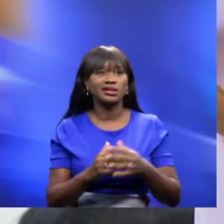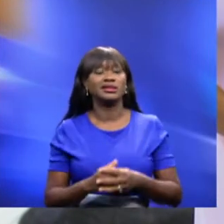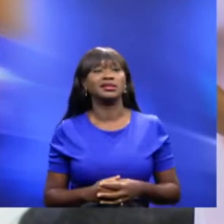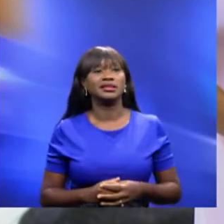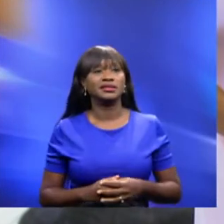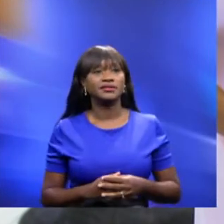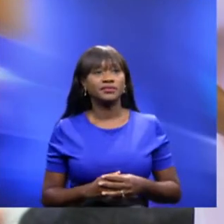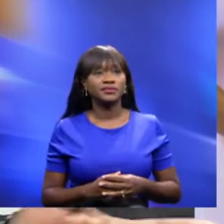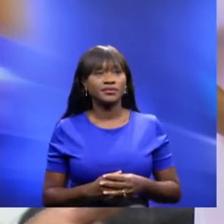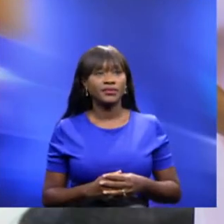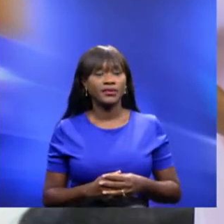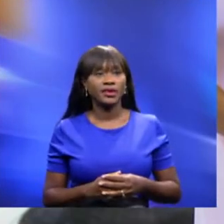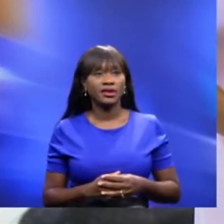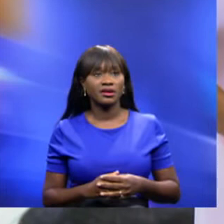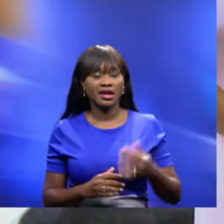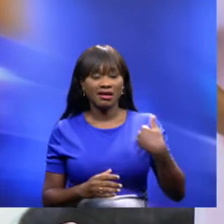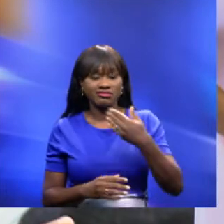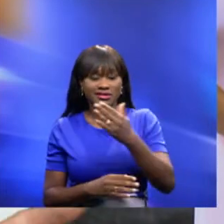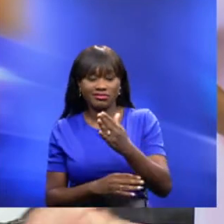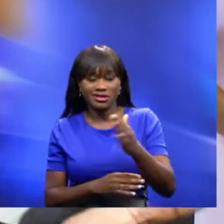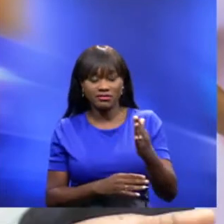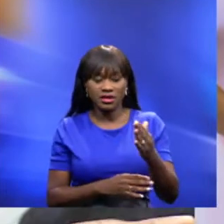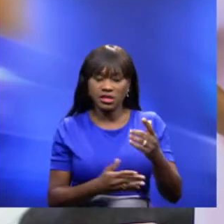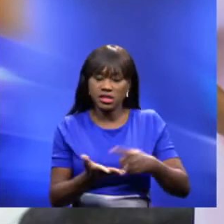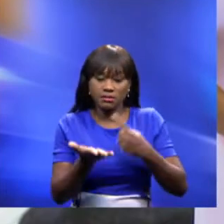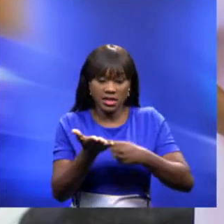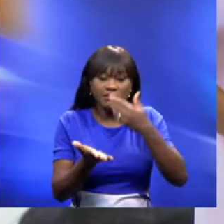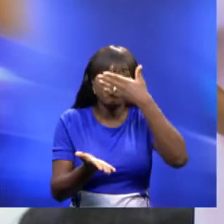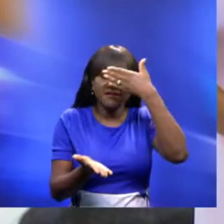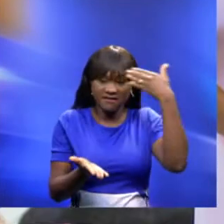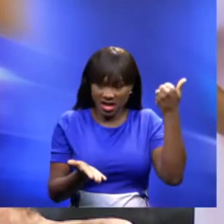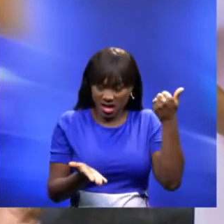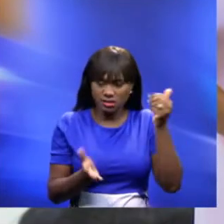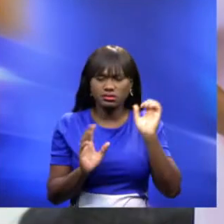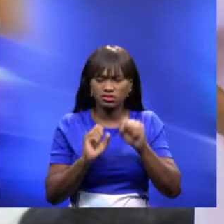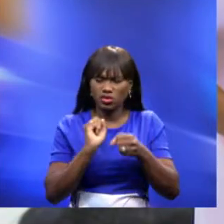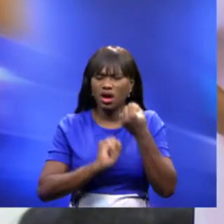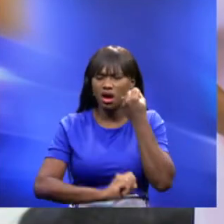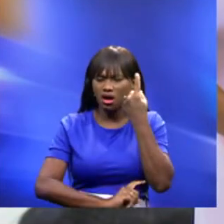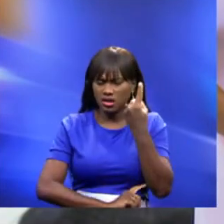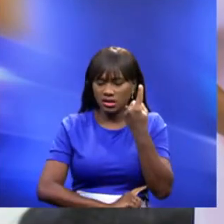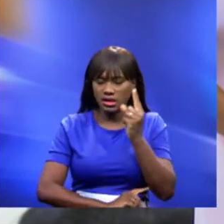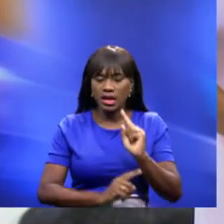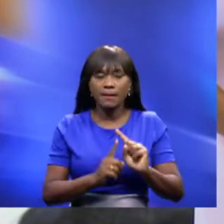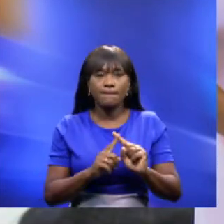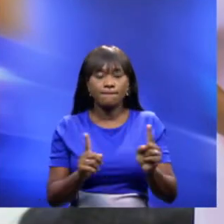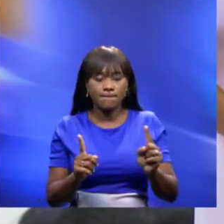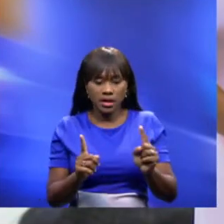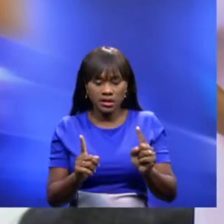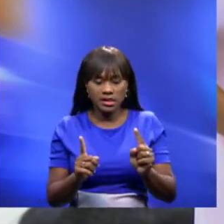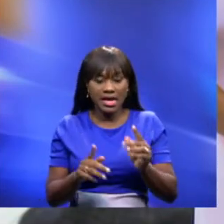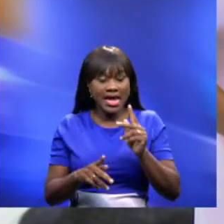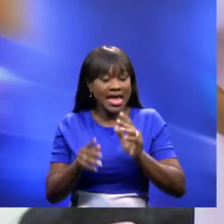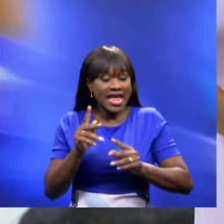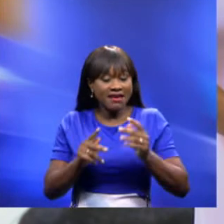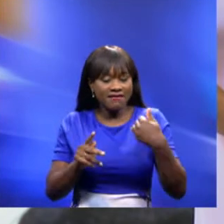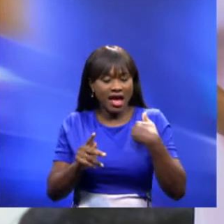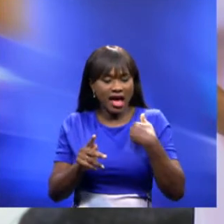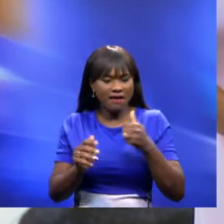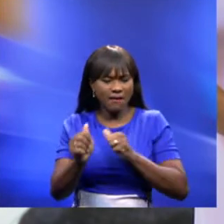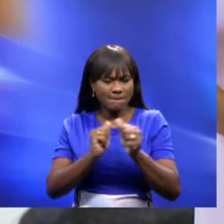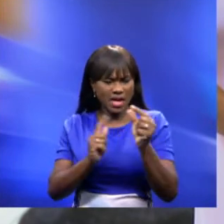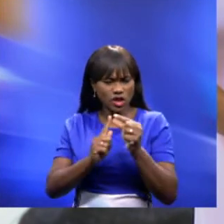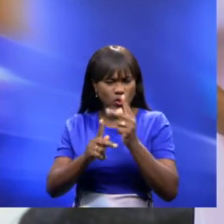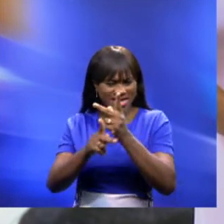some things that I, different passwords, sometimes I forget them. So I understand the pain. But I think a password keeper tends to help, and it helps a lot of people to keep them